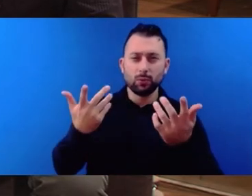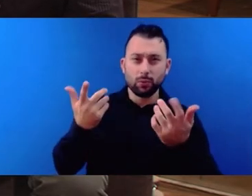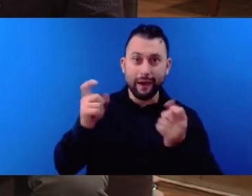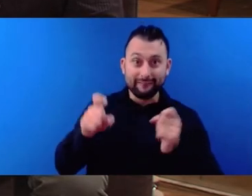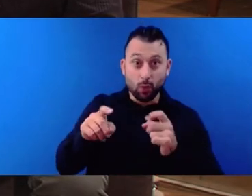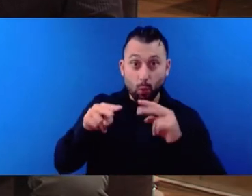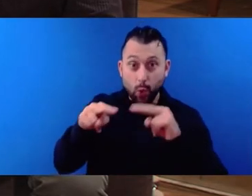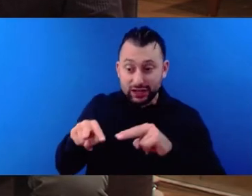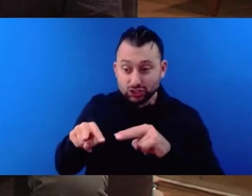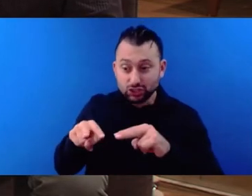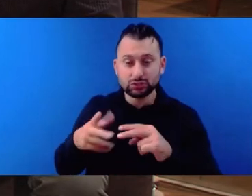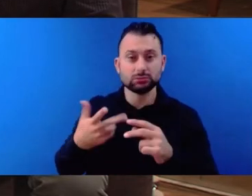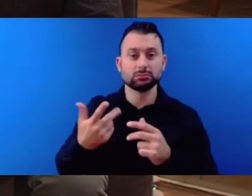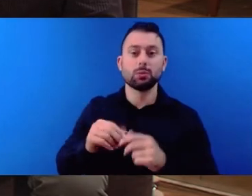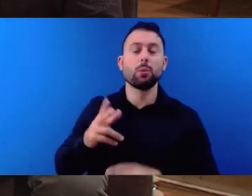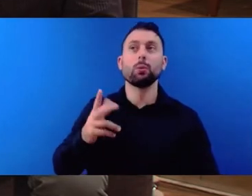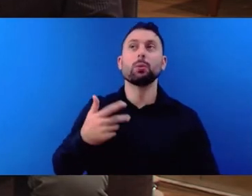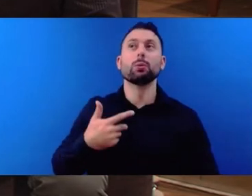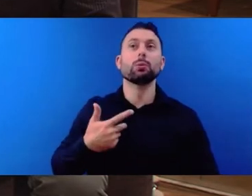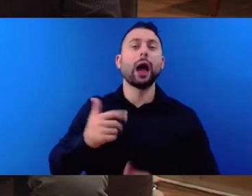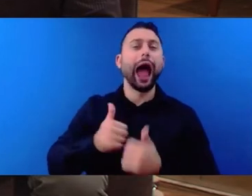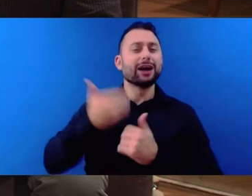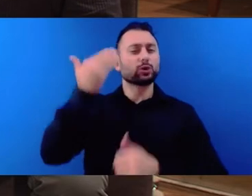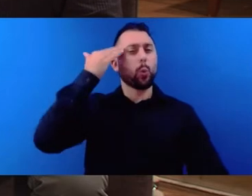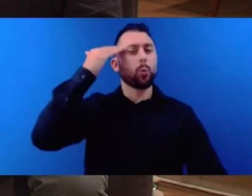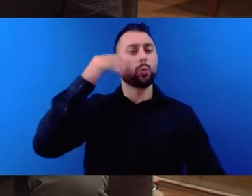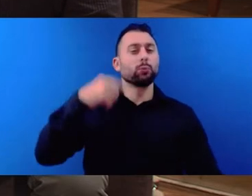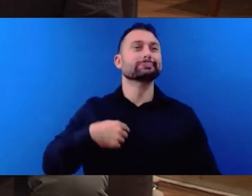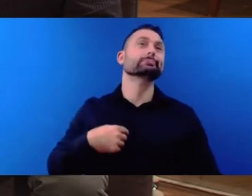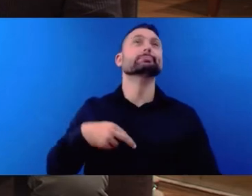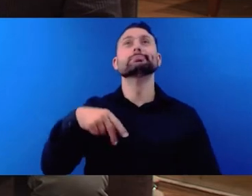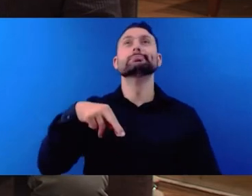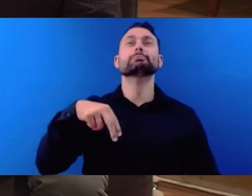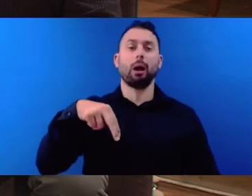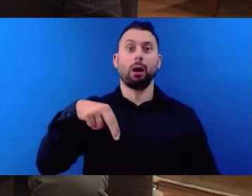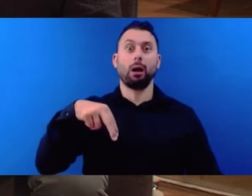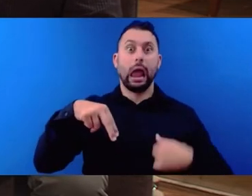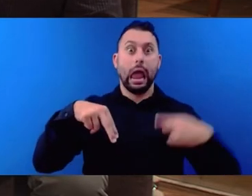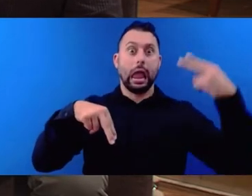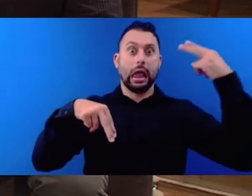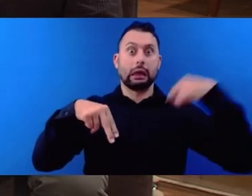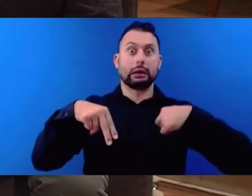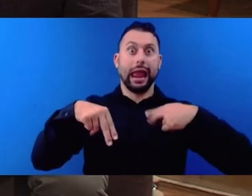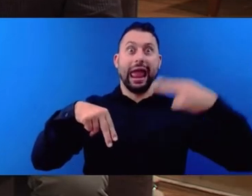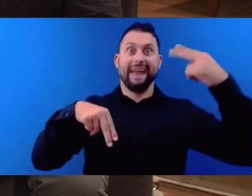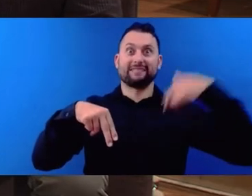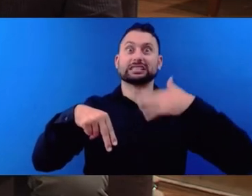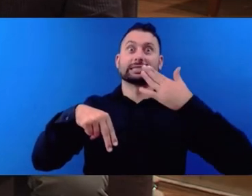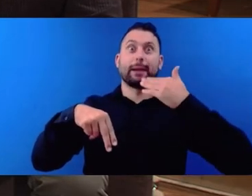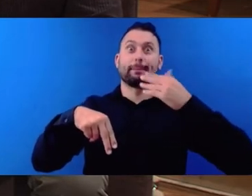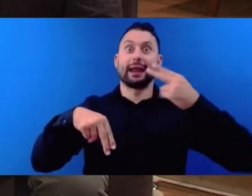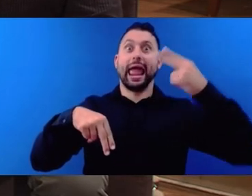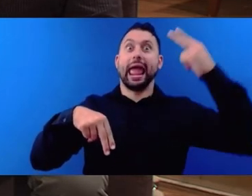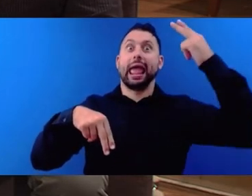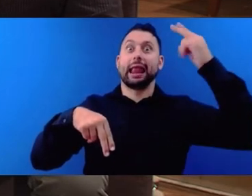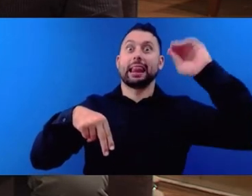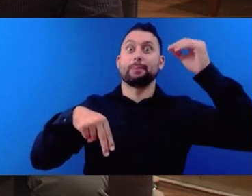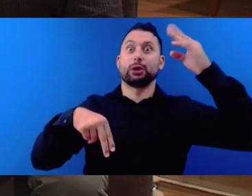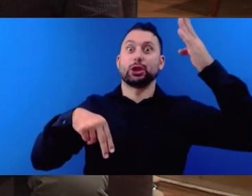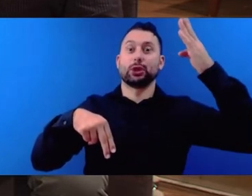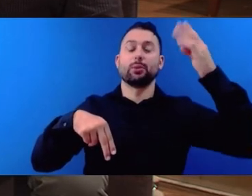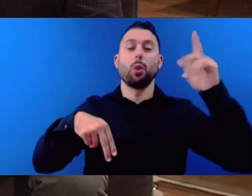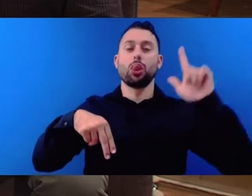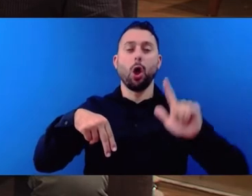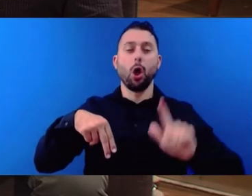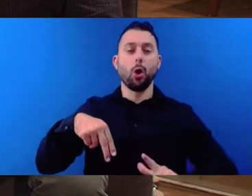reacts, if they're at risk, or can you just give me some examples along